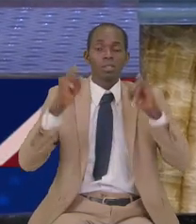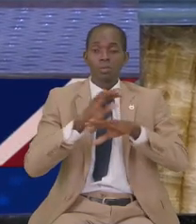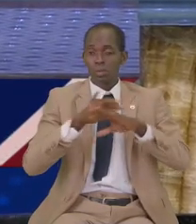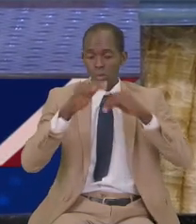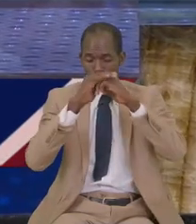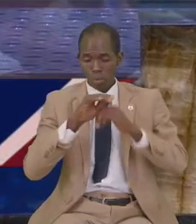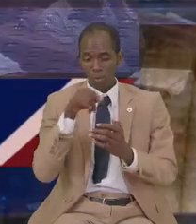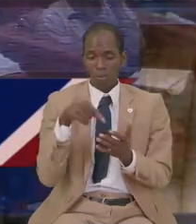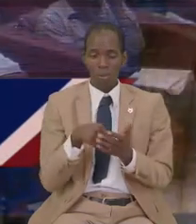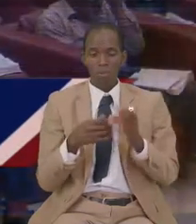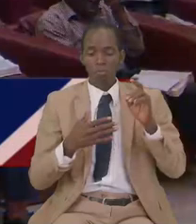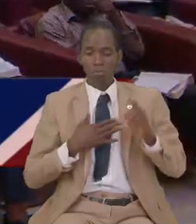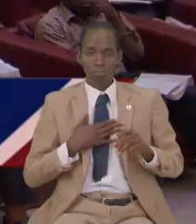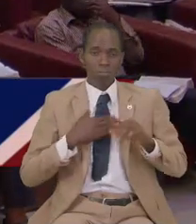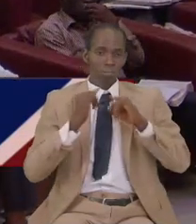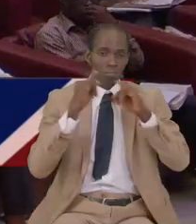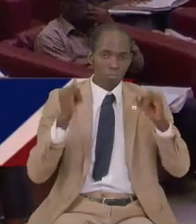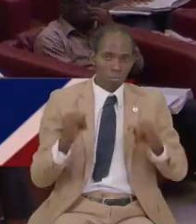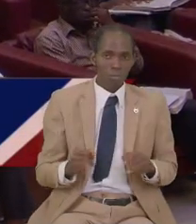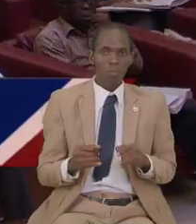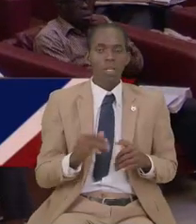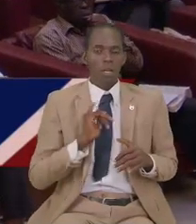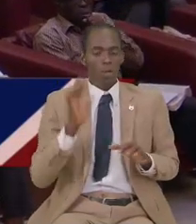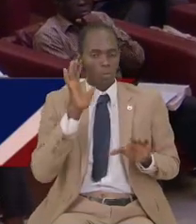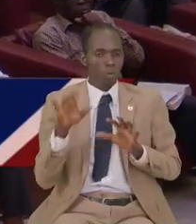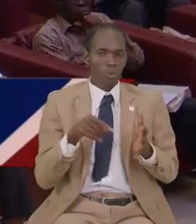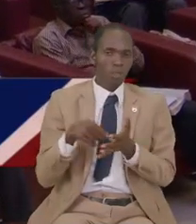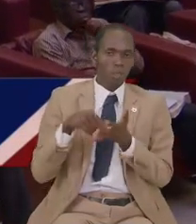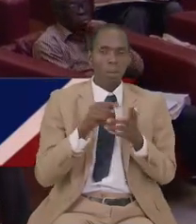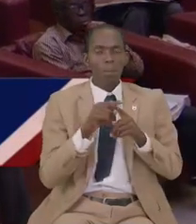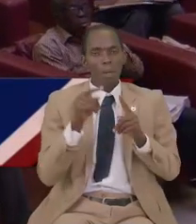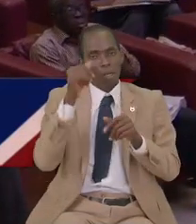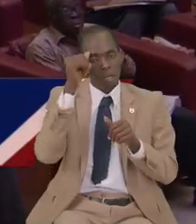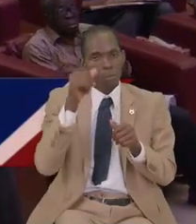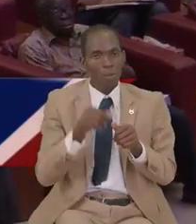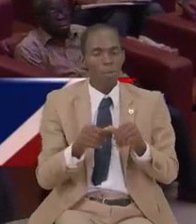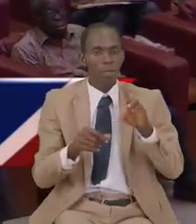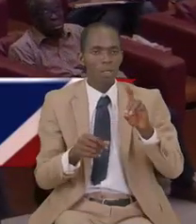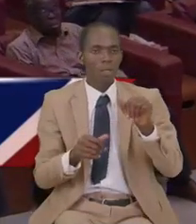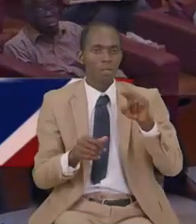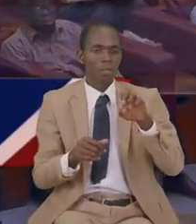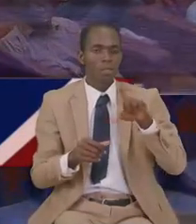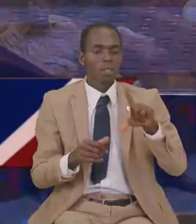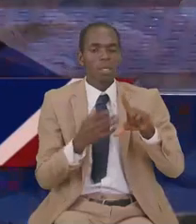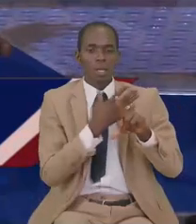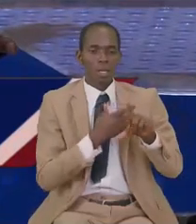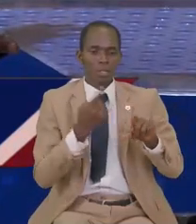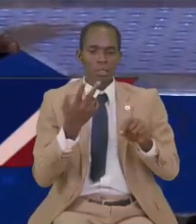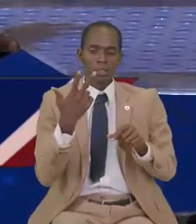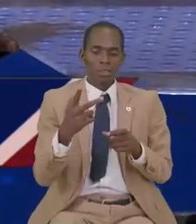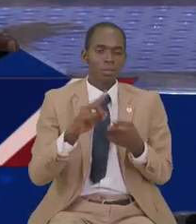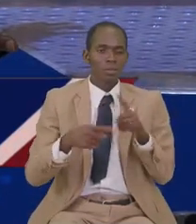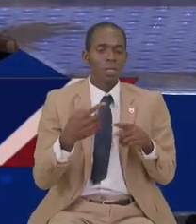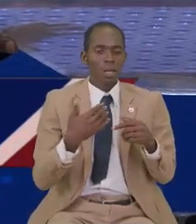him, this is what worship it. This is what I will do. But remember, Daniel and his companions had the same